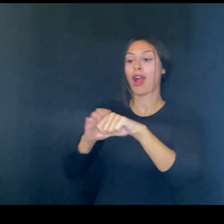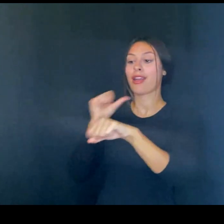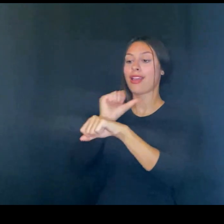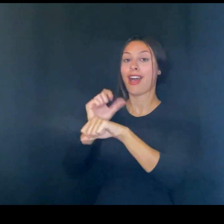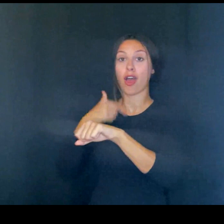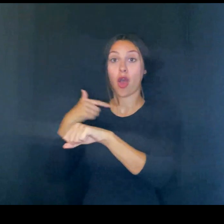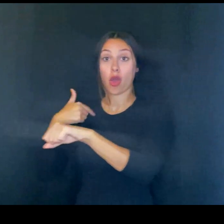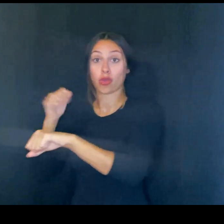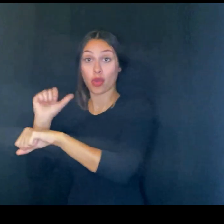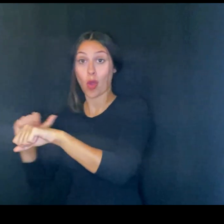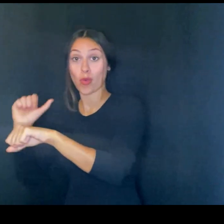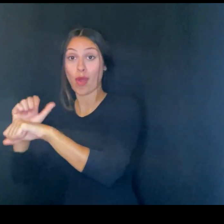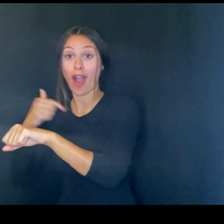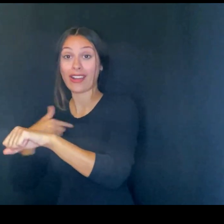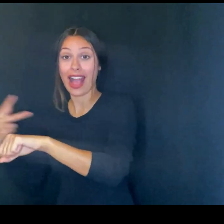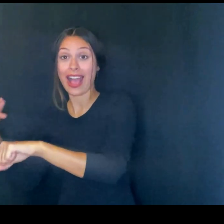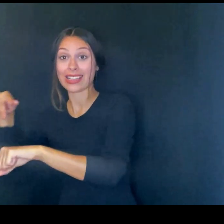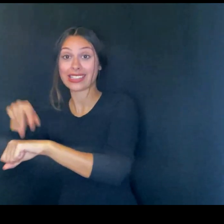rock.